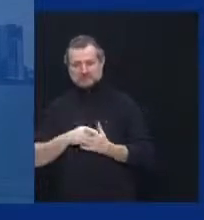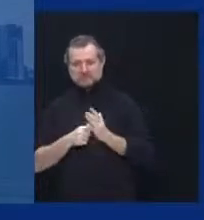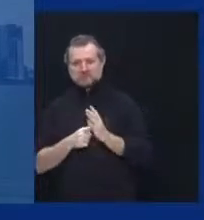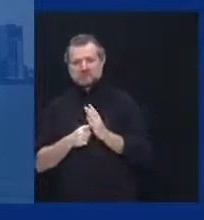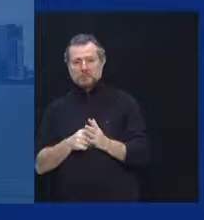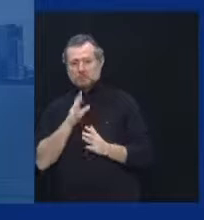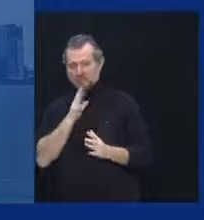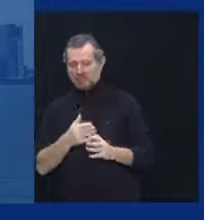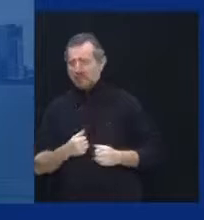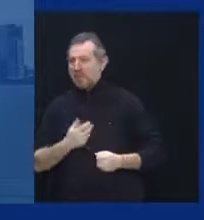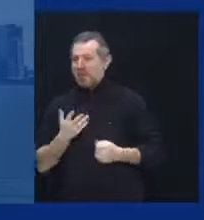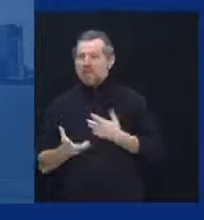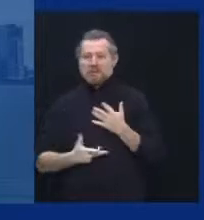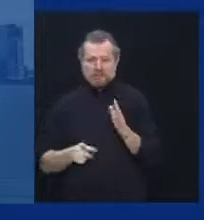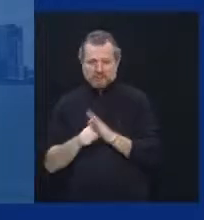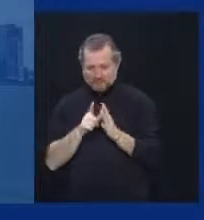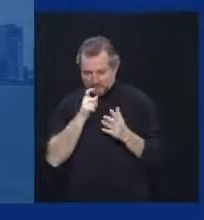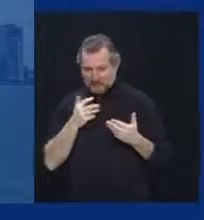Times of pressure